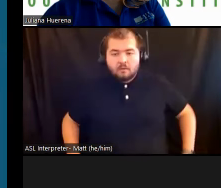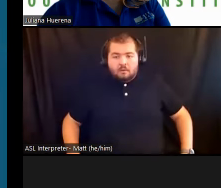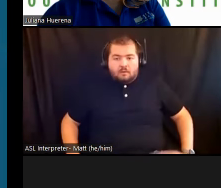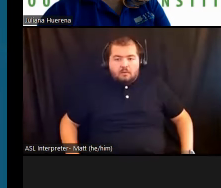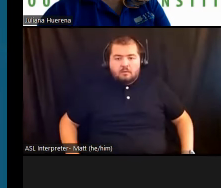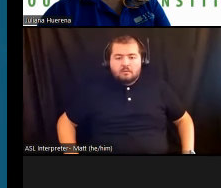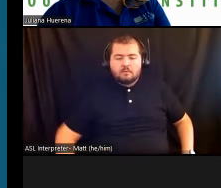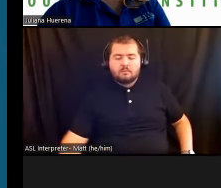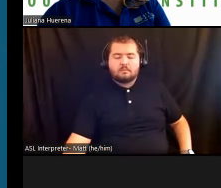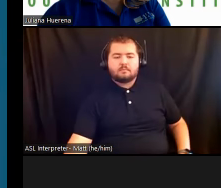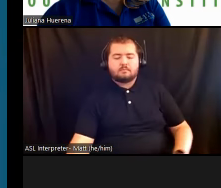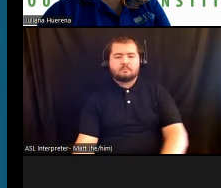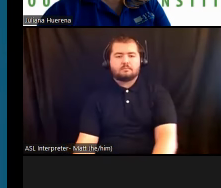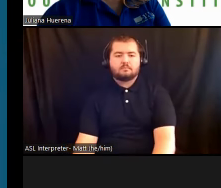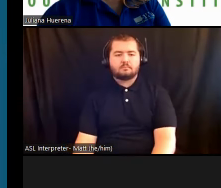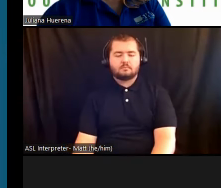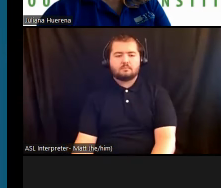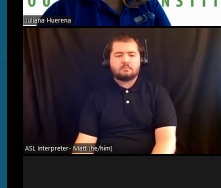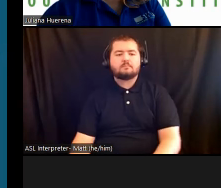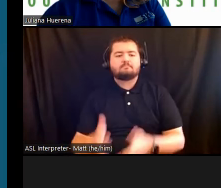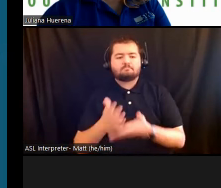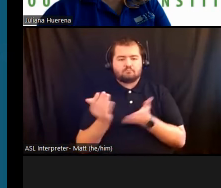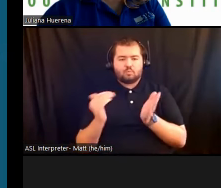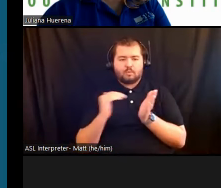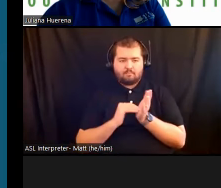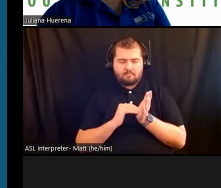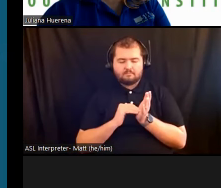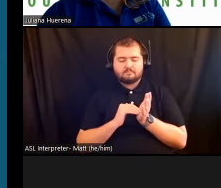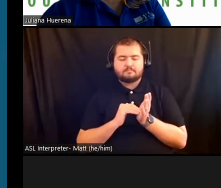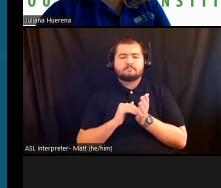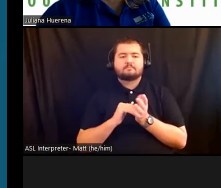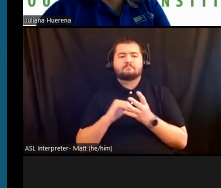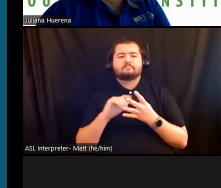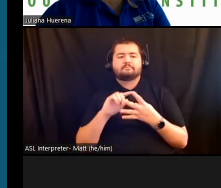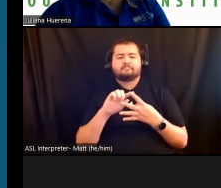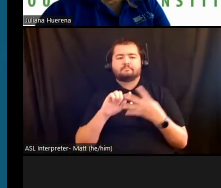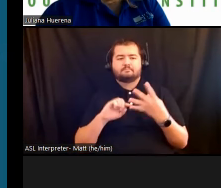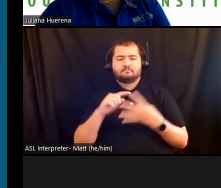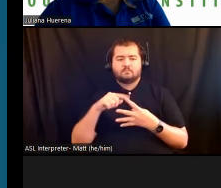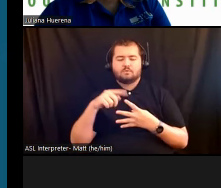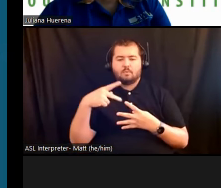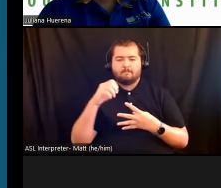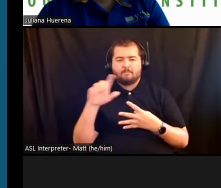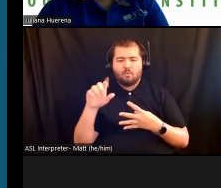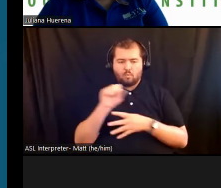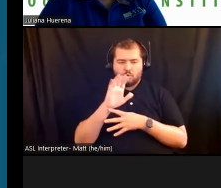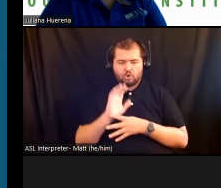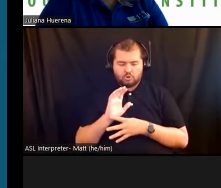All right. So let me read this again. So for poll workers, we have 400